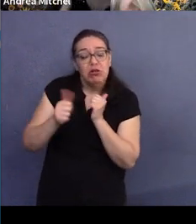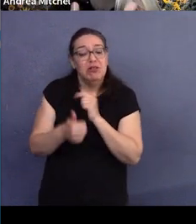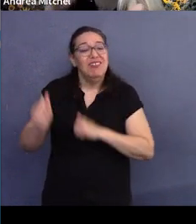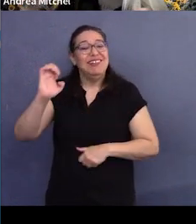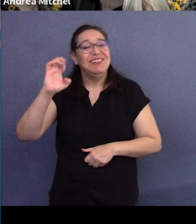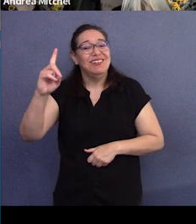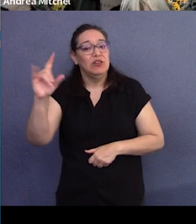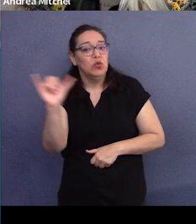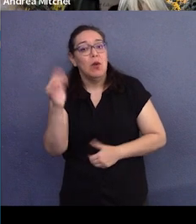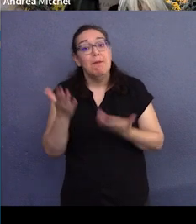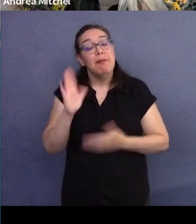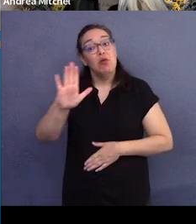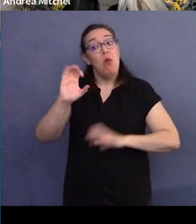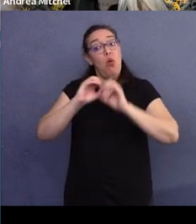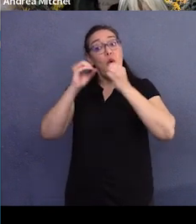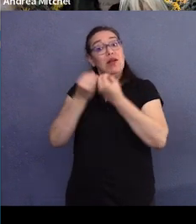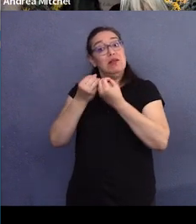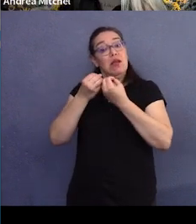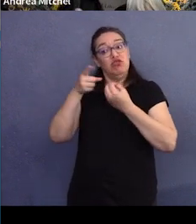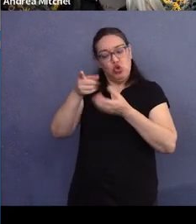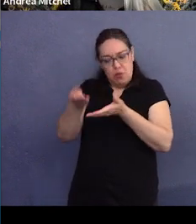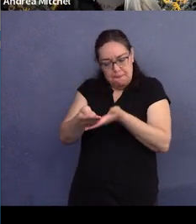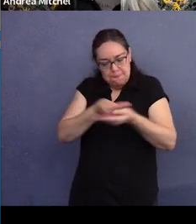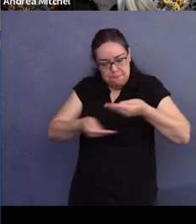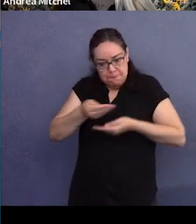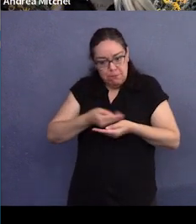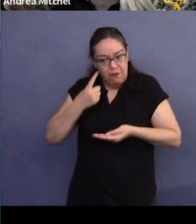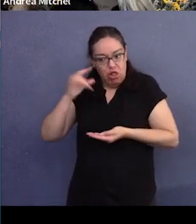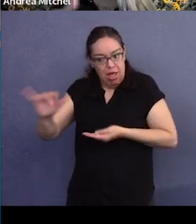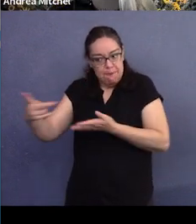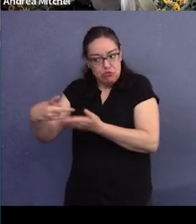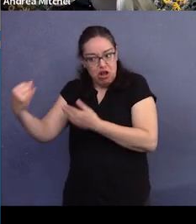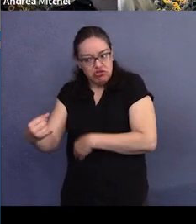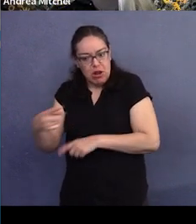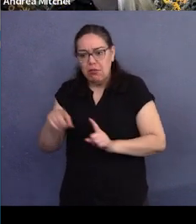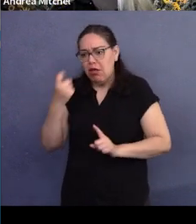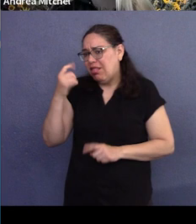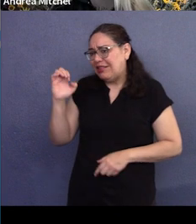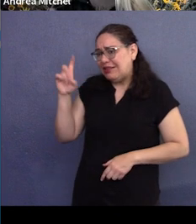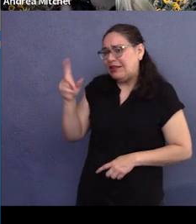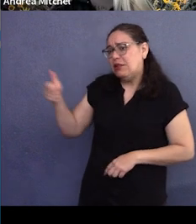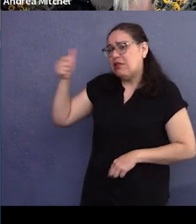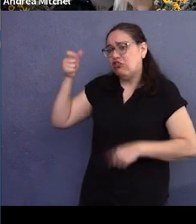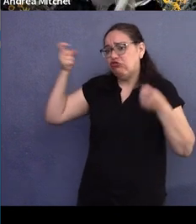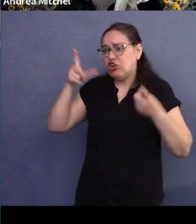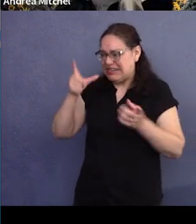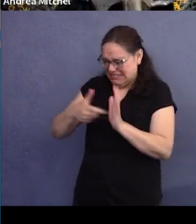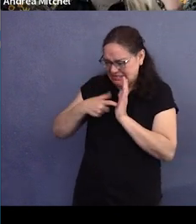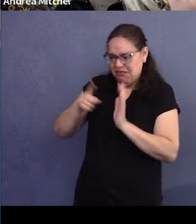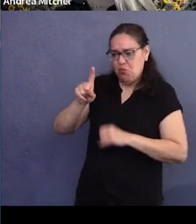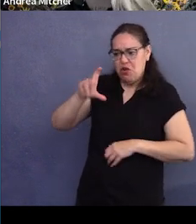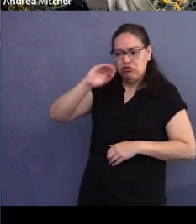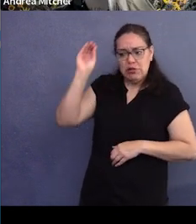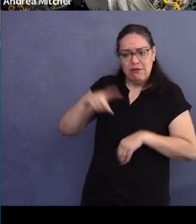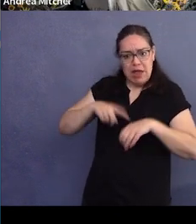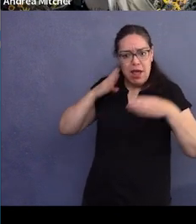for a project in your organization, but the executive director is not needed full-time on that project. The executive director may be